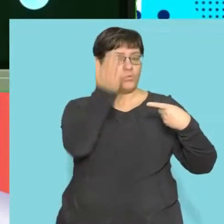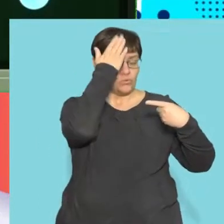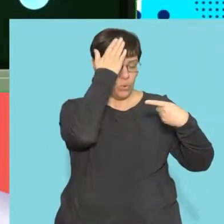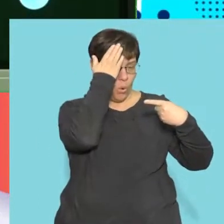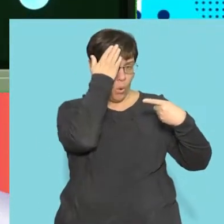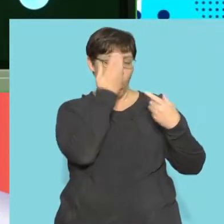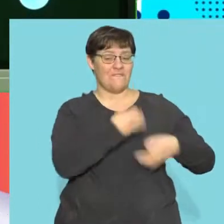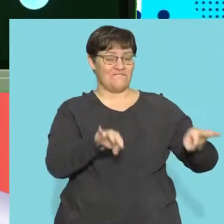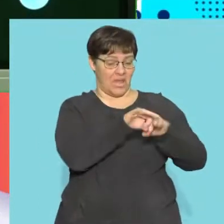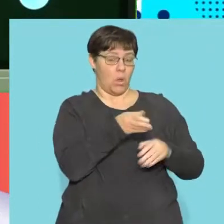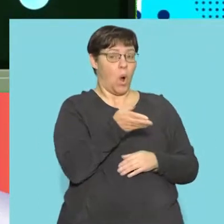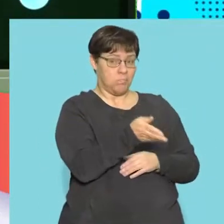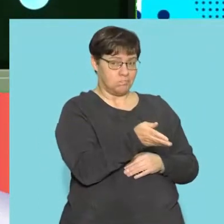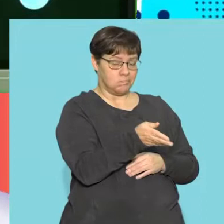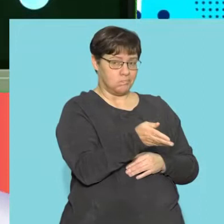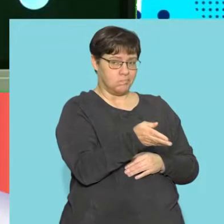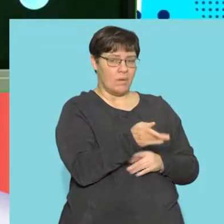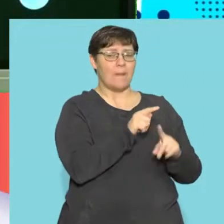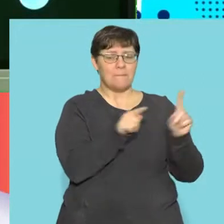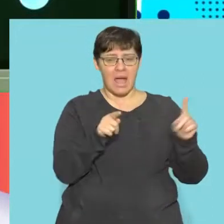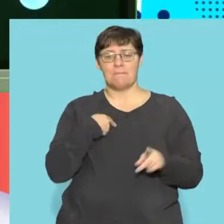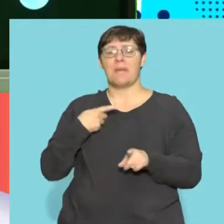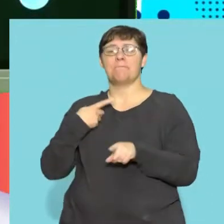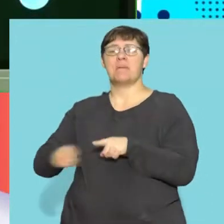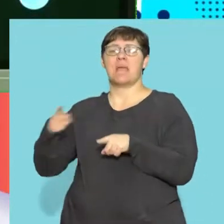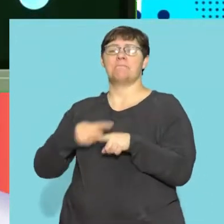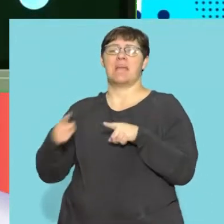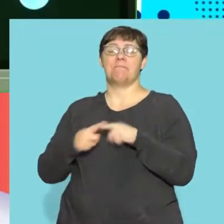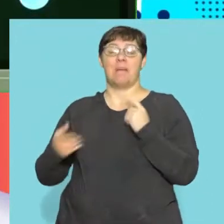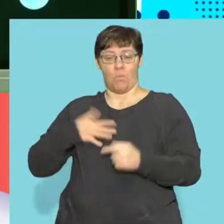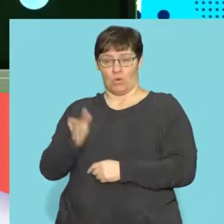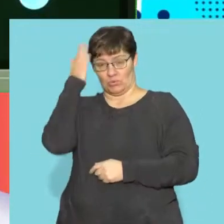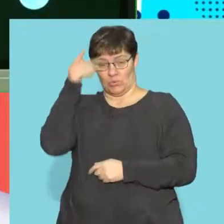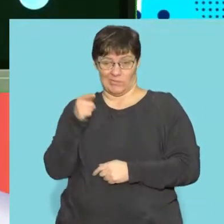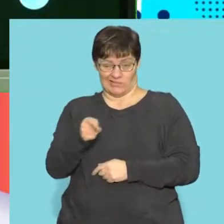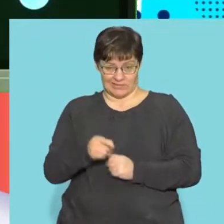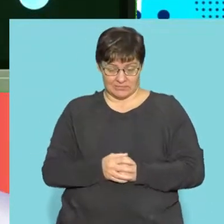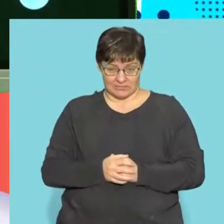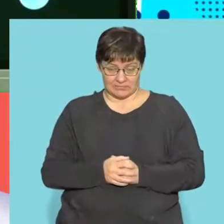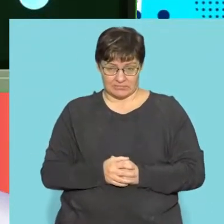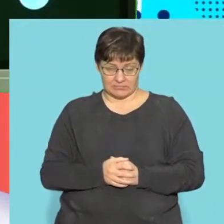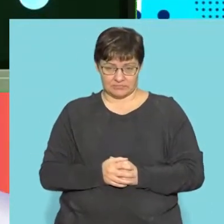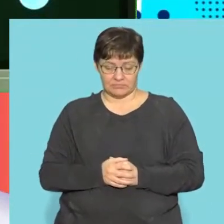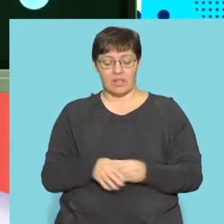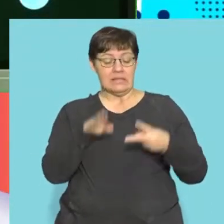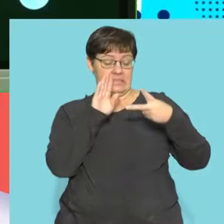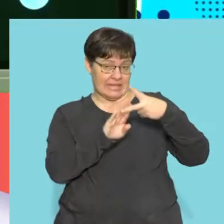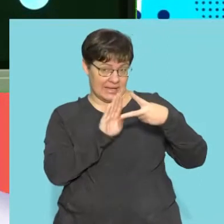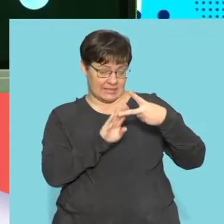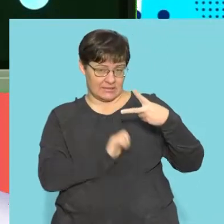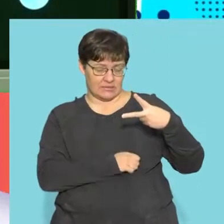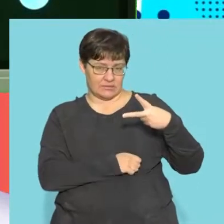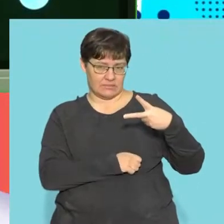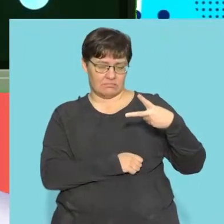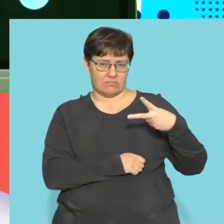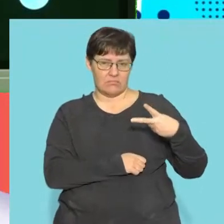is, you want to know how much money you must pay on a month-to-month basis. Scenario number 2, you know how